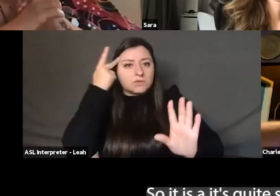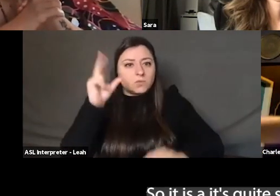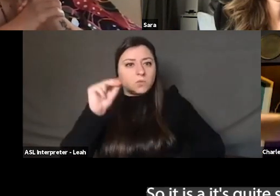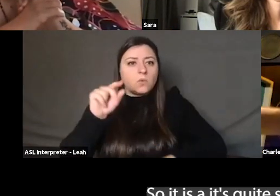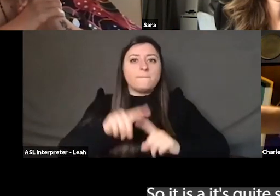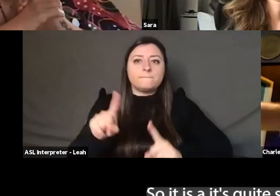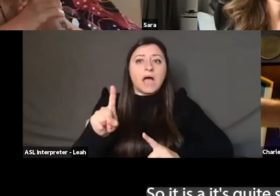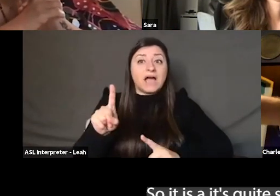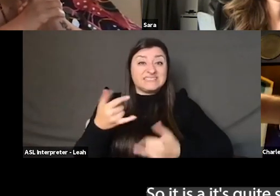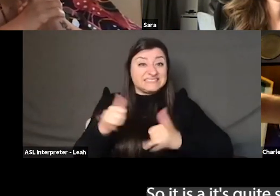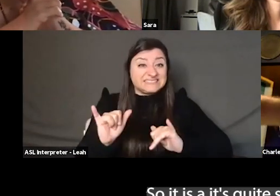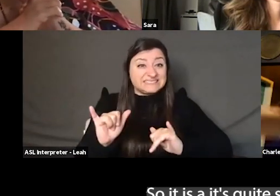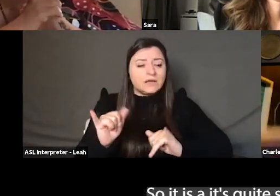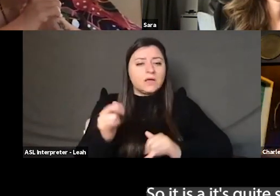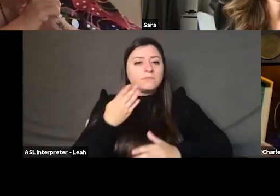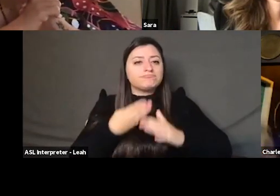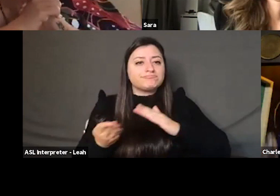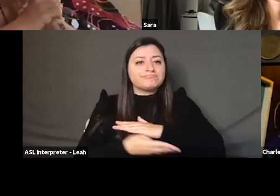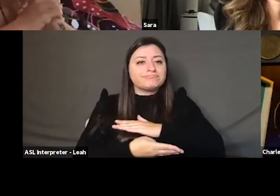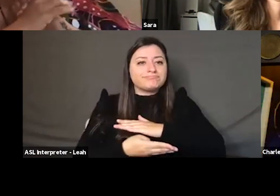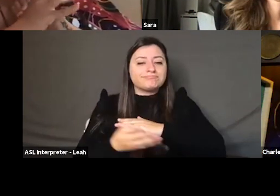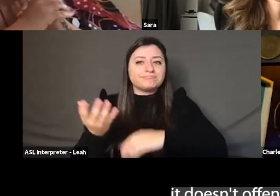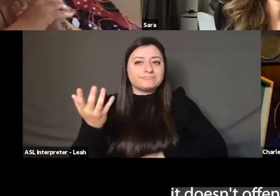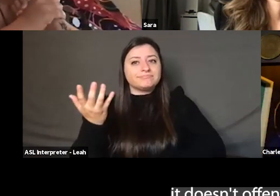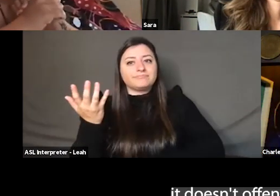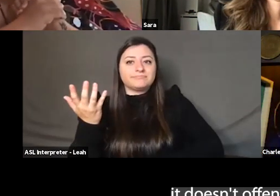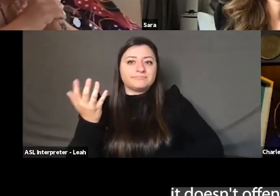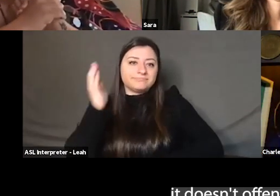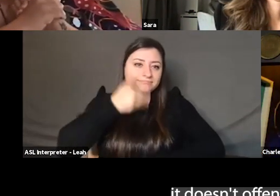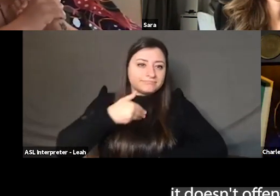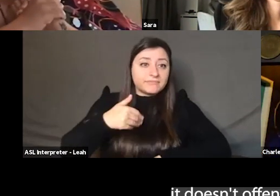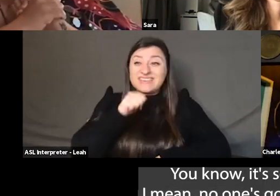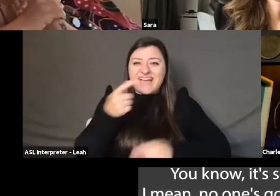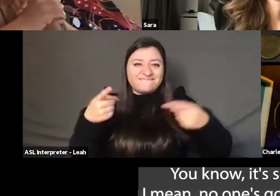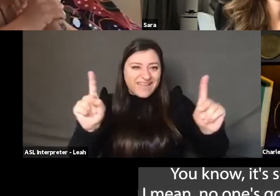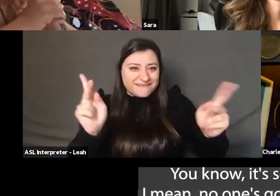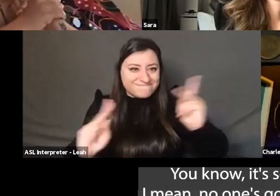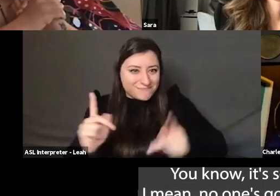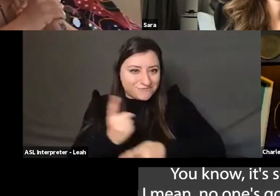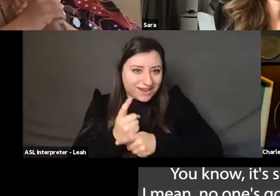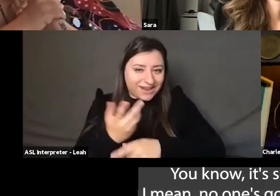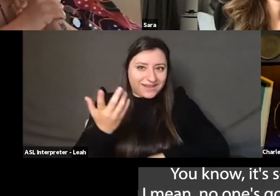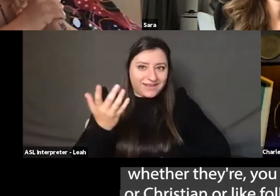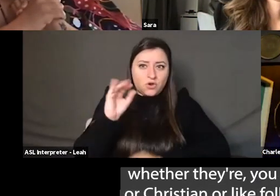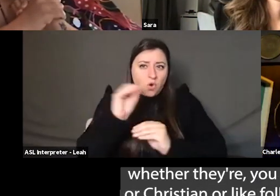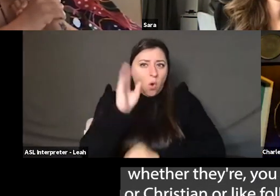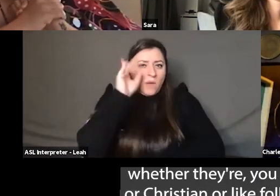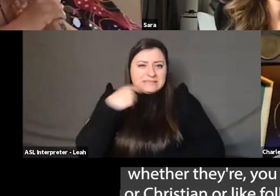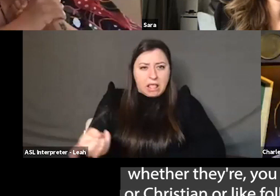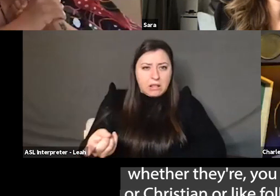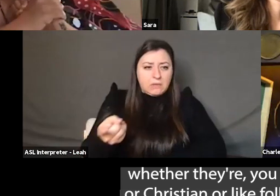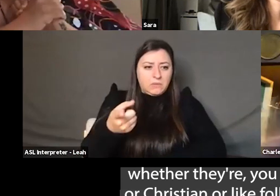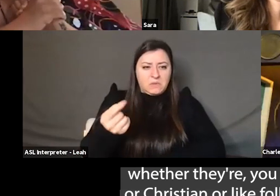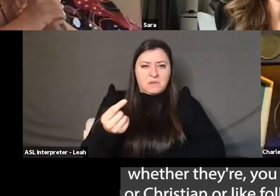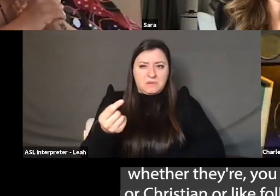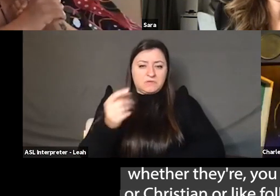it's quite subtle, and it doesn't offend anyone. You know, it's something, I mean, no one's going to tell you whether they're, you know,